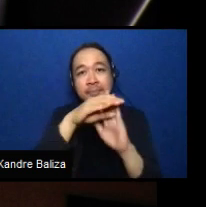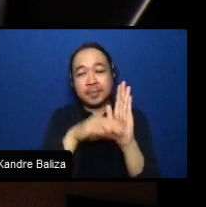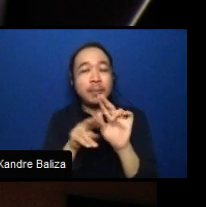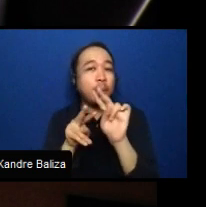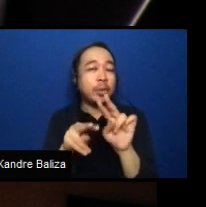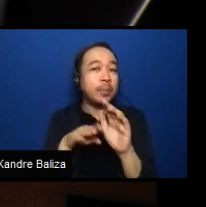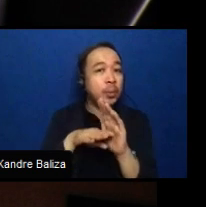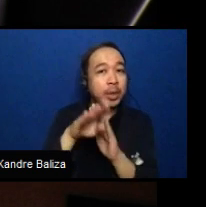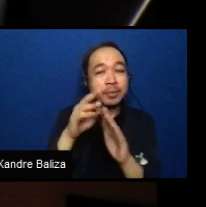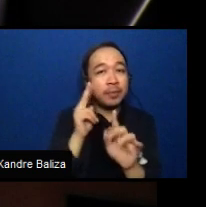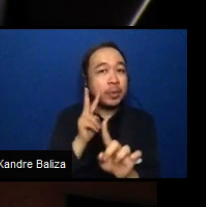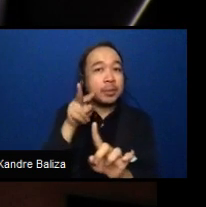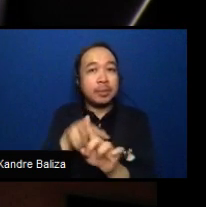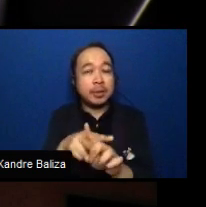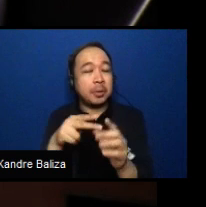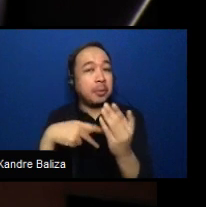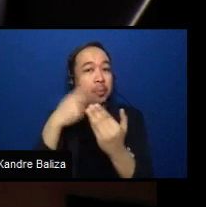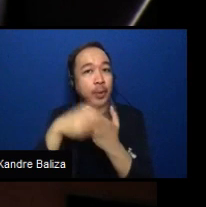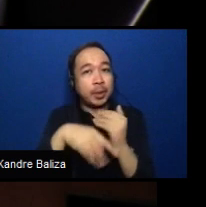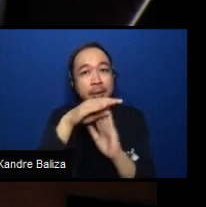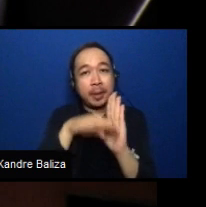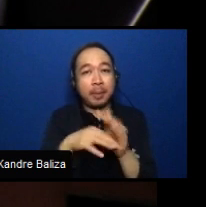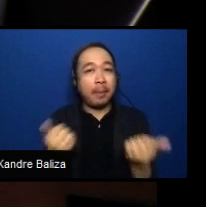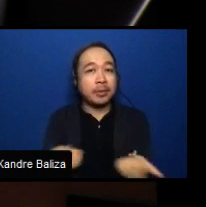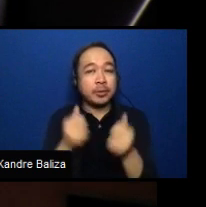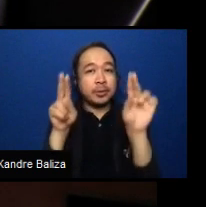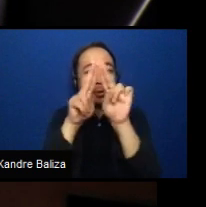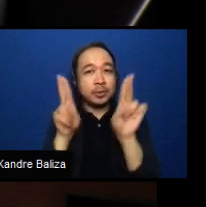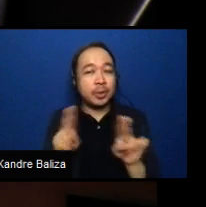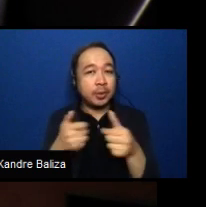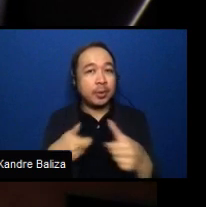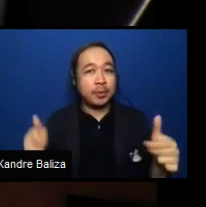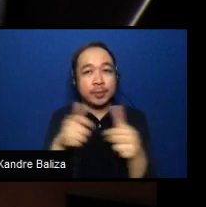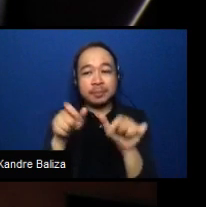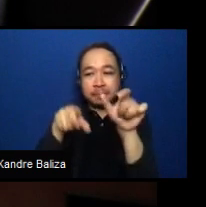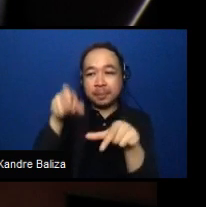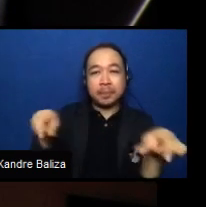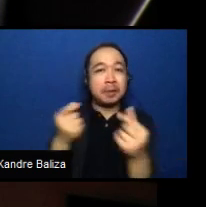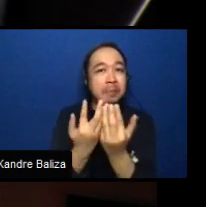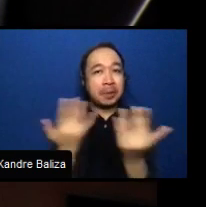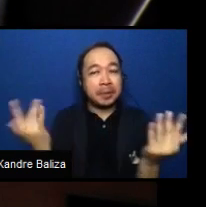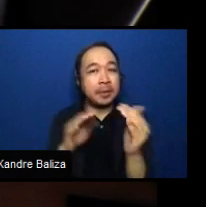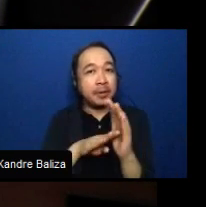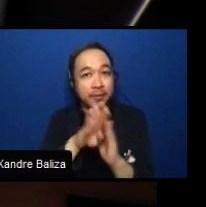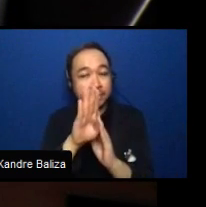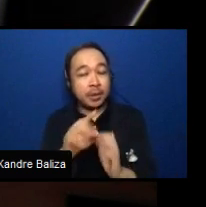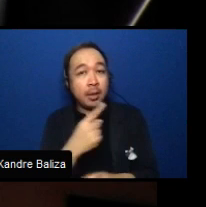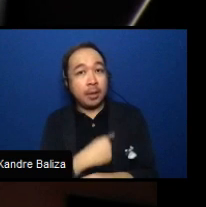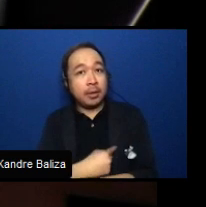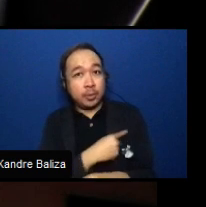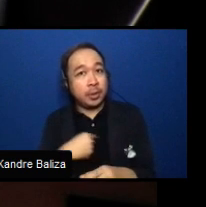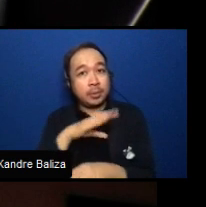program action of the International Conference on Population and Development, and of the commitments contained in the Asia and the